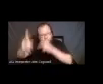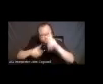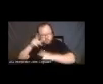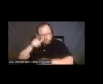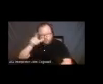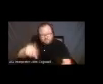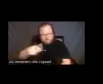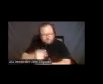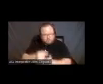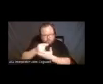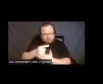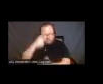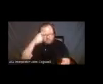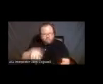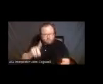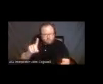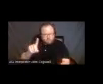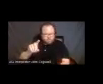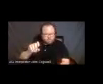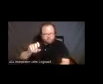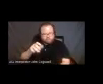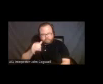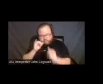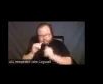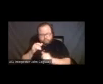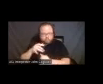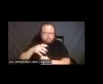need treatment for substance use disorders.